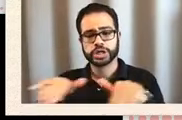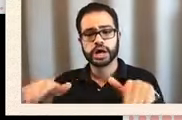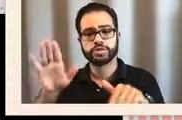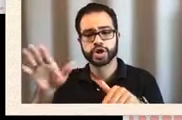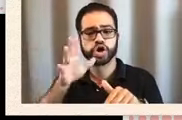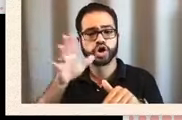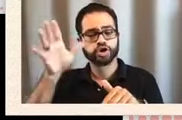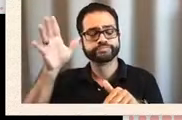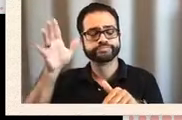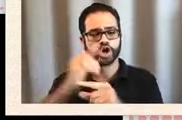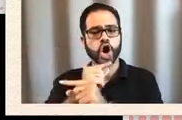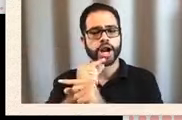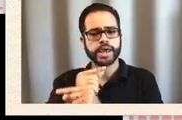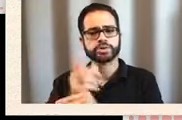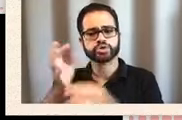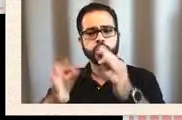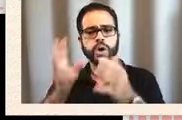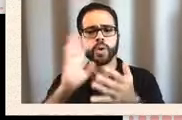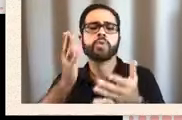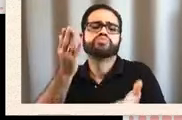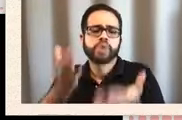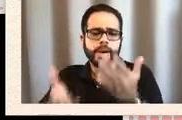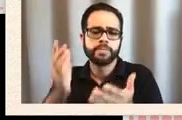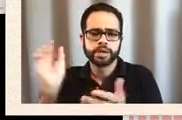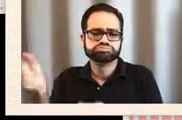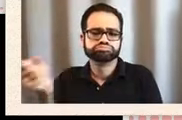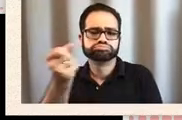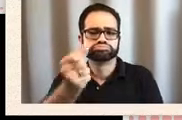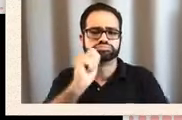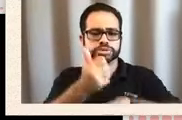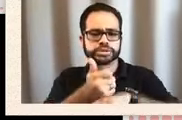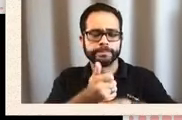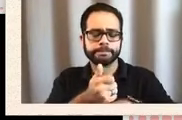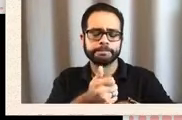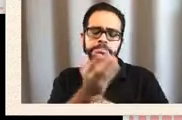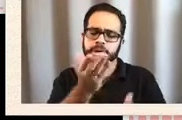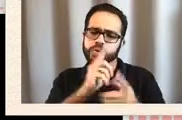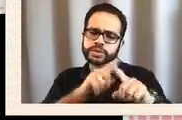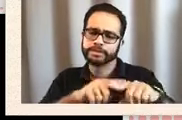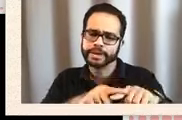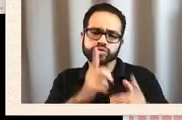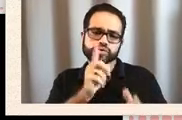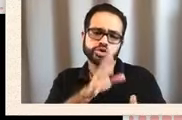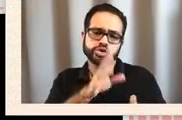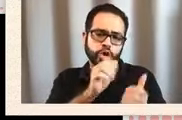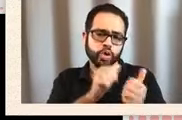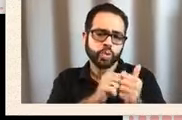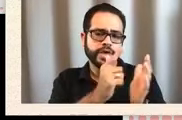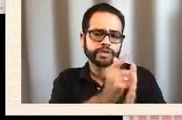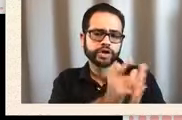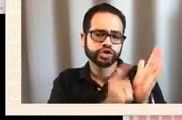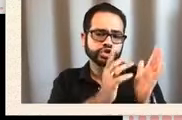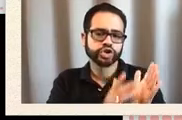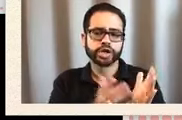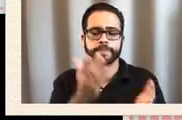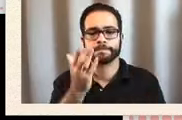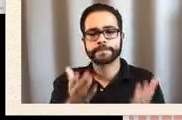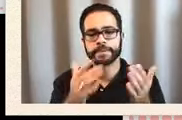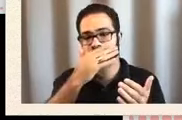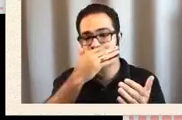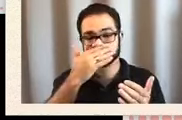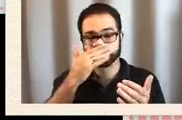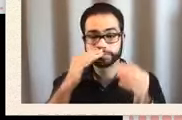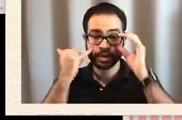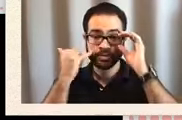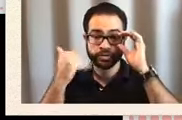it will depend. You can consult an attorney if you have concerns that you might have any previous legal issues that could prevent you from doing